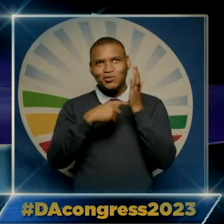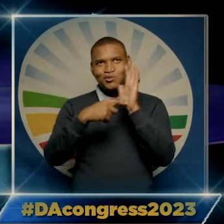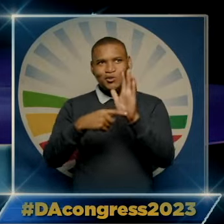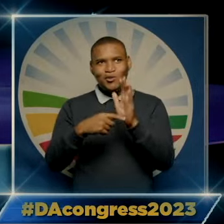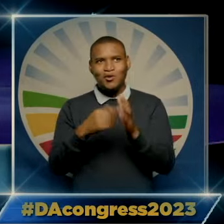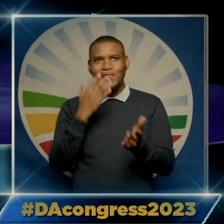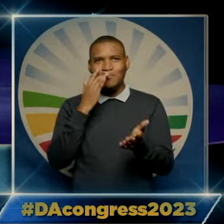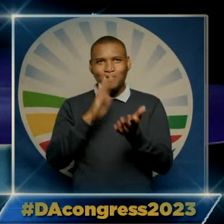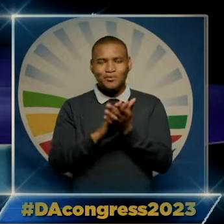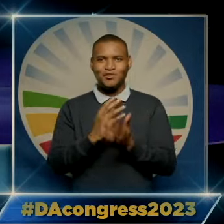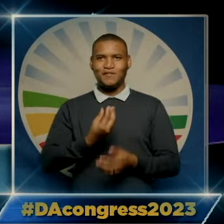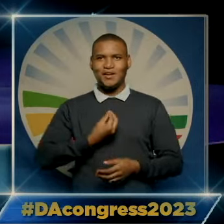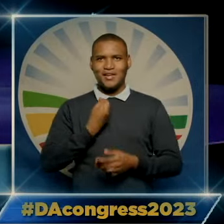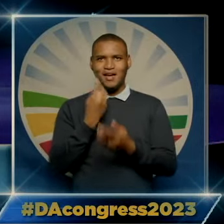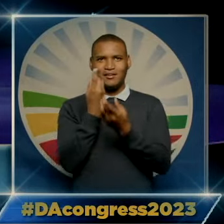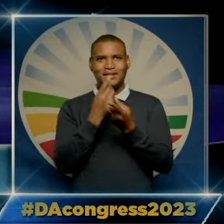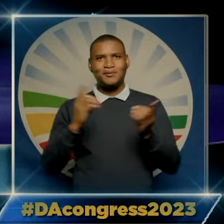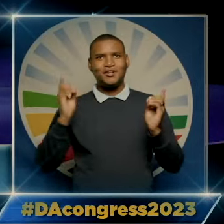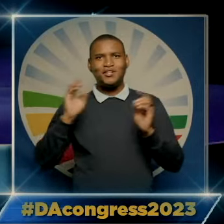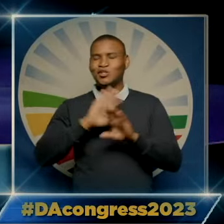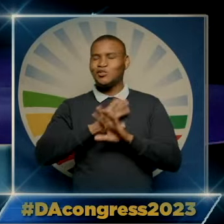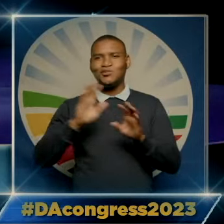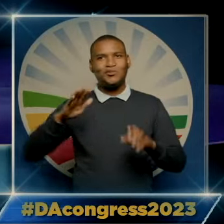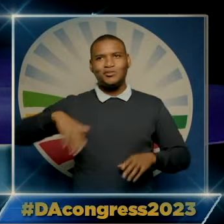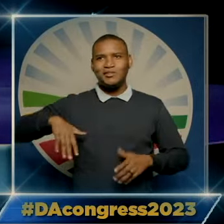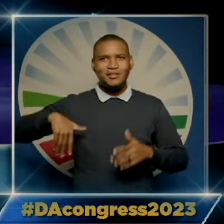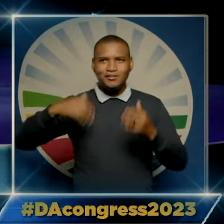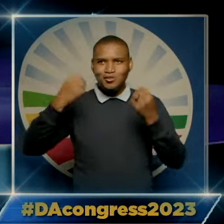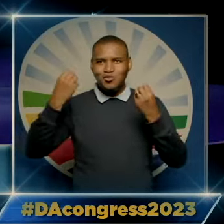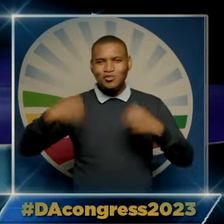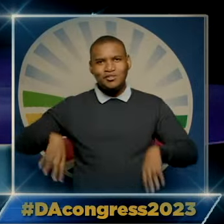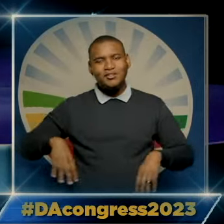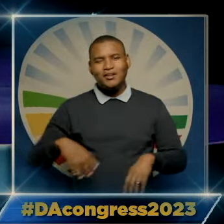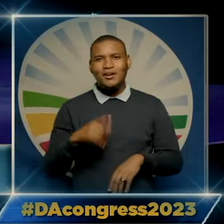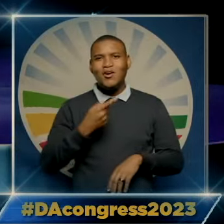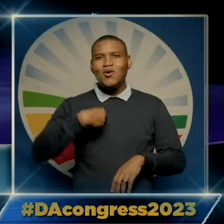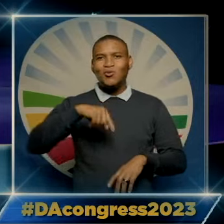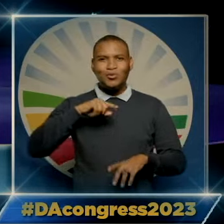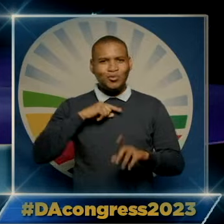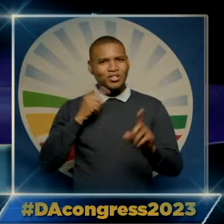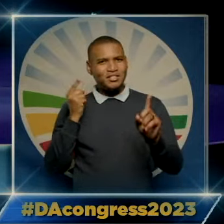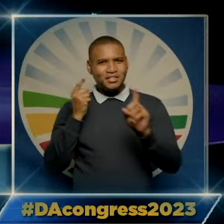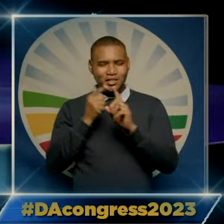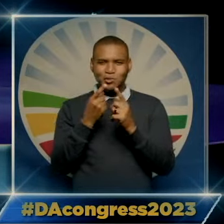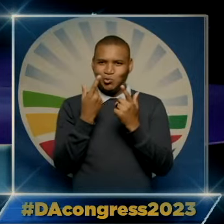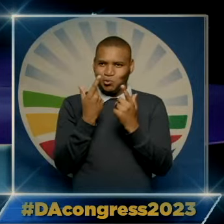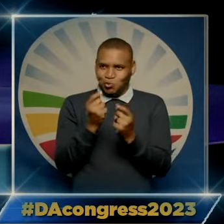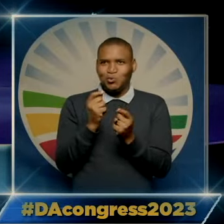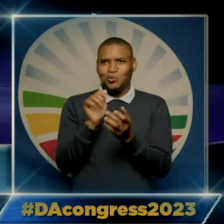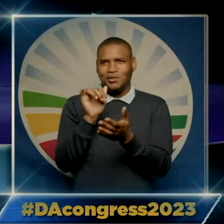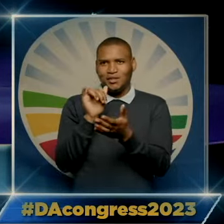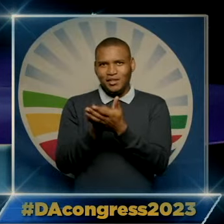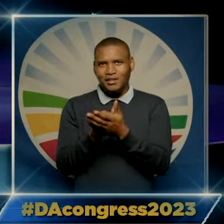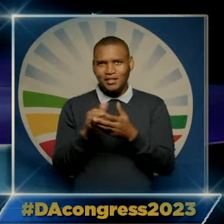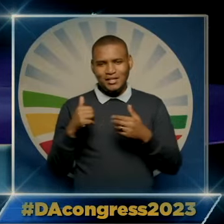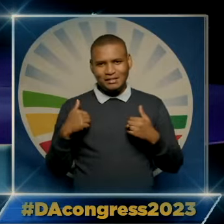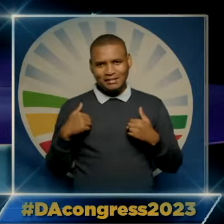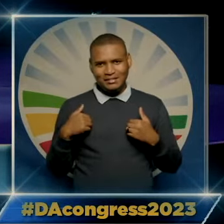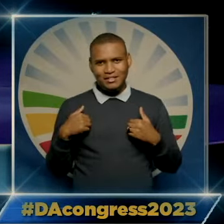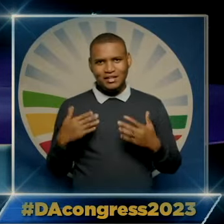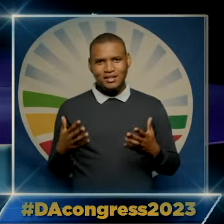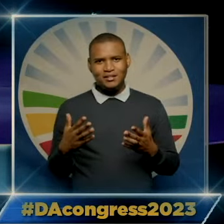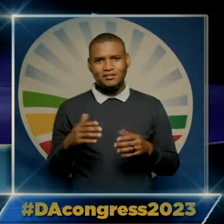young democracy is not yet lost. And we intend to do just that, starting